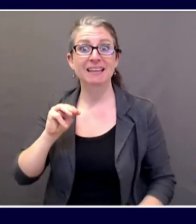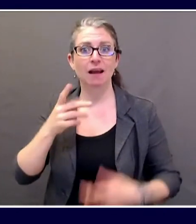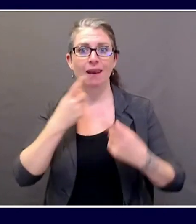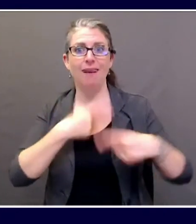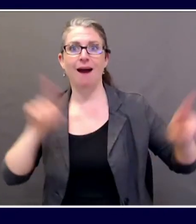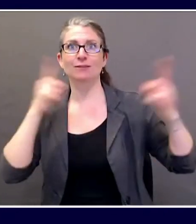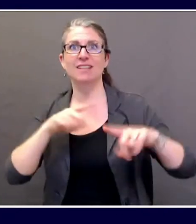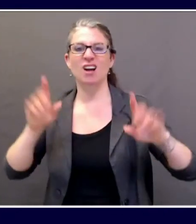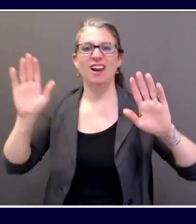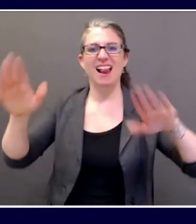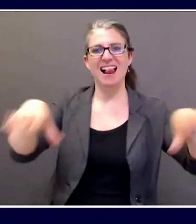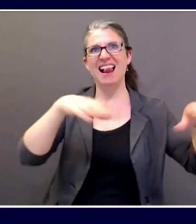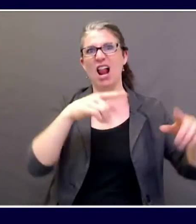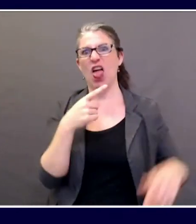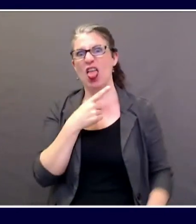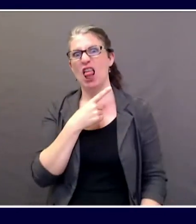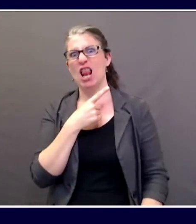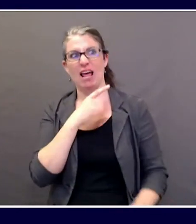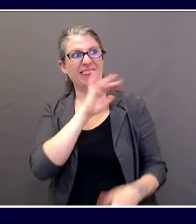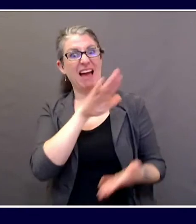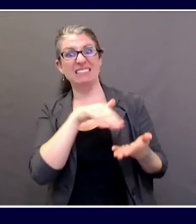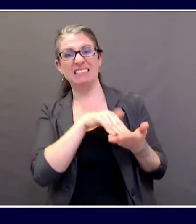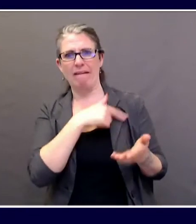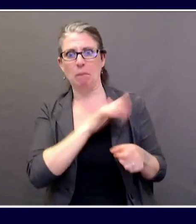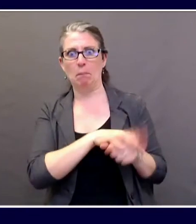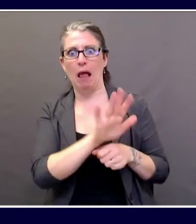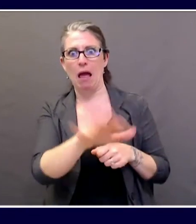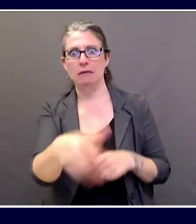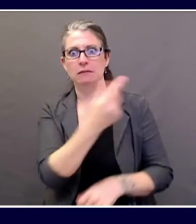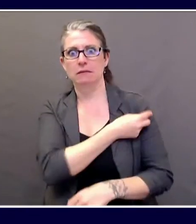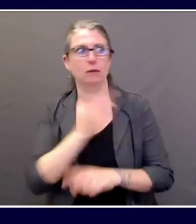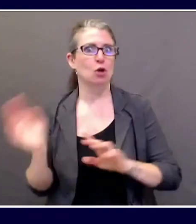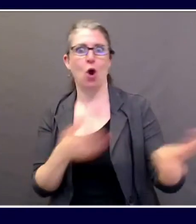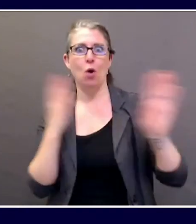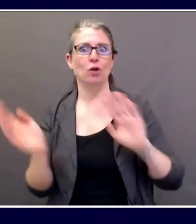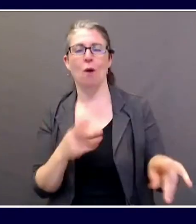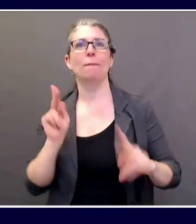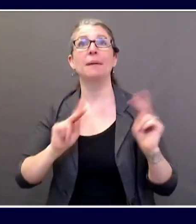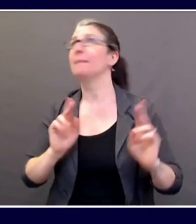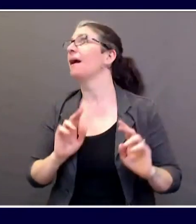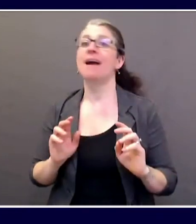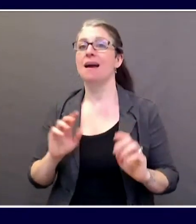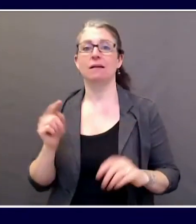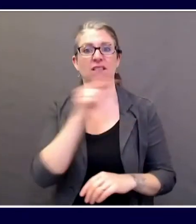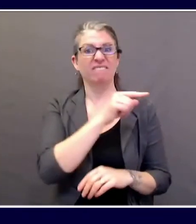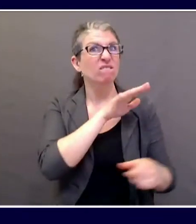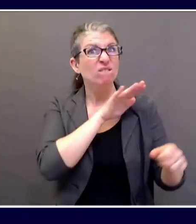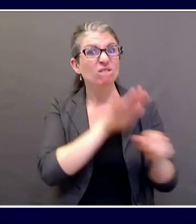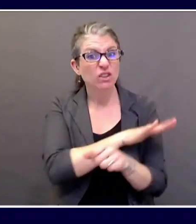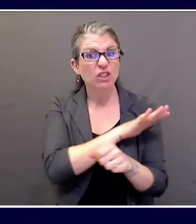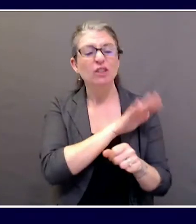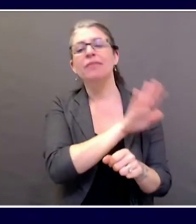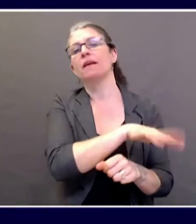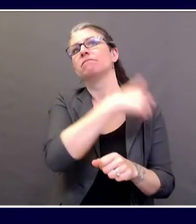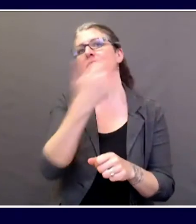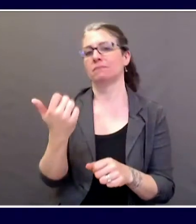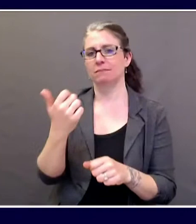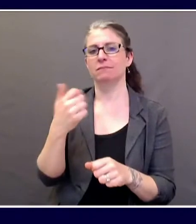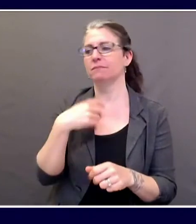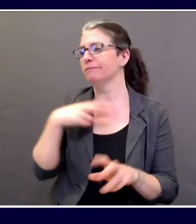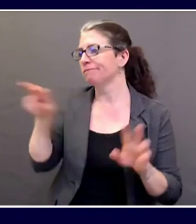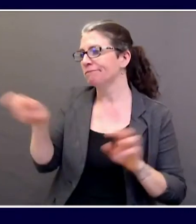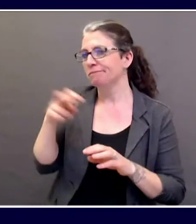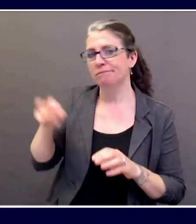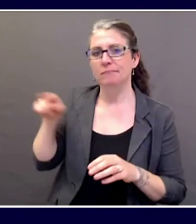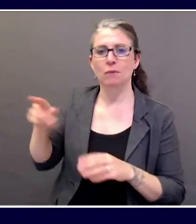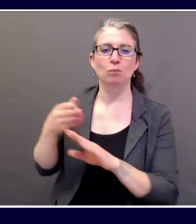start calling and getting folks in the door. And that's exactly what happened. Thank you. And just a question, this is probably